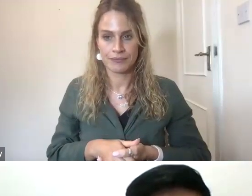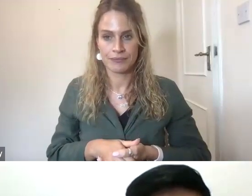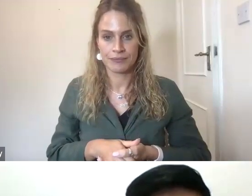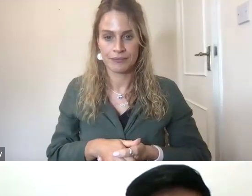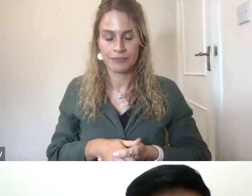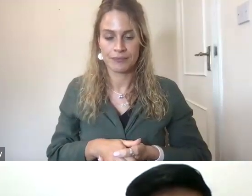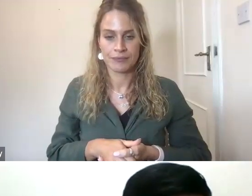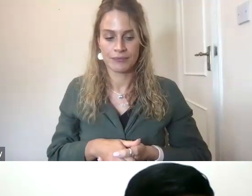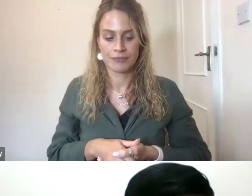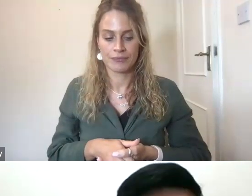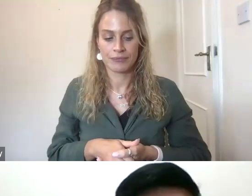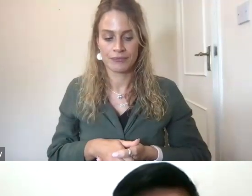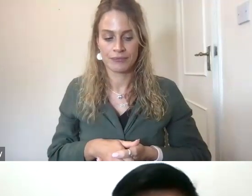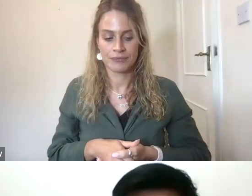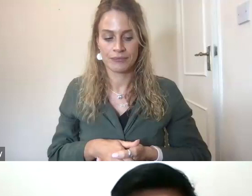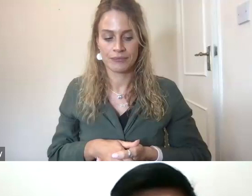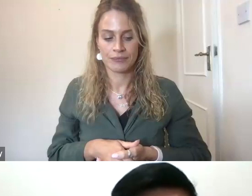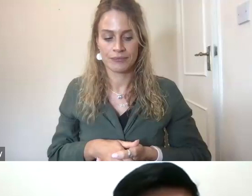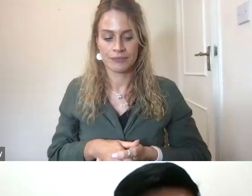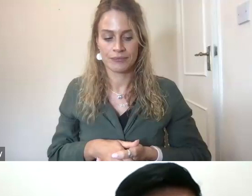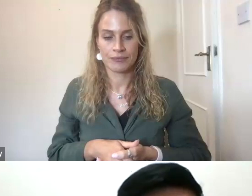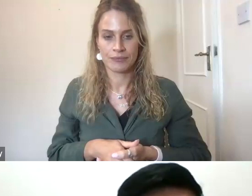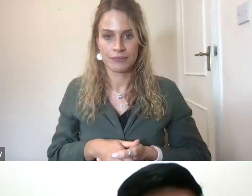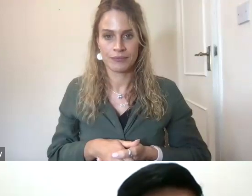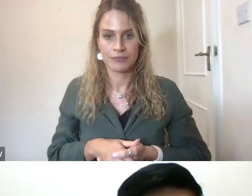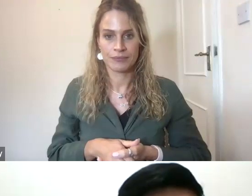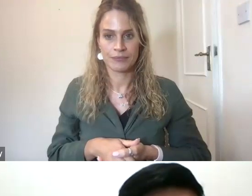Thank you. Excuse me.